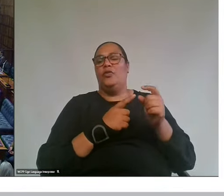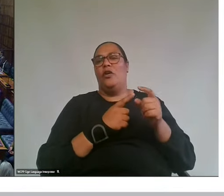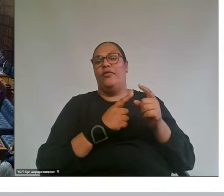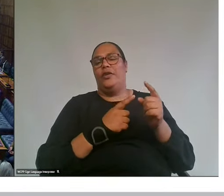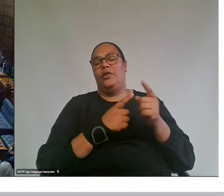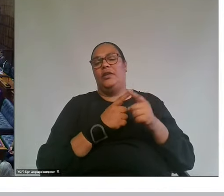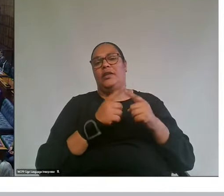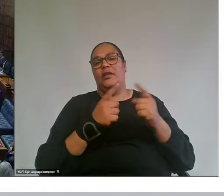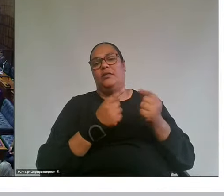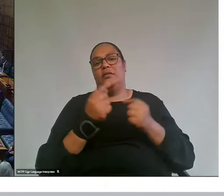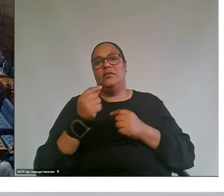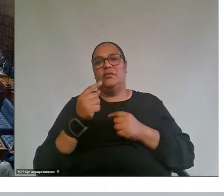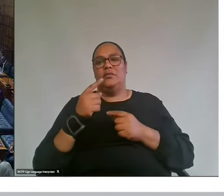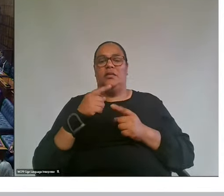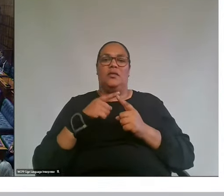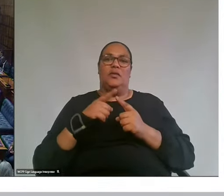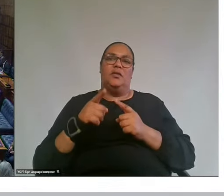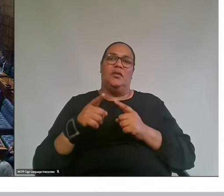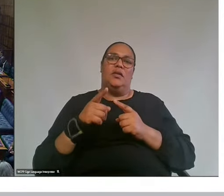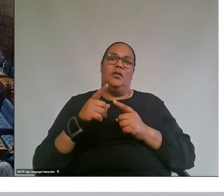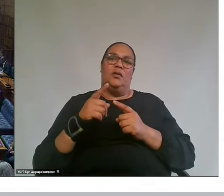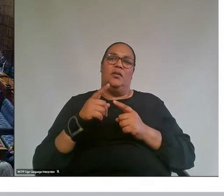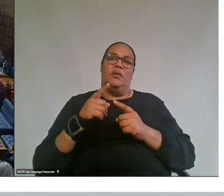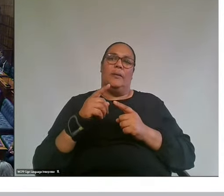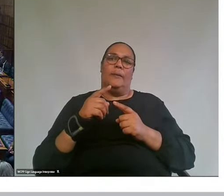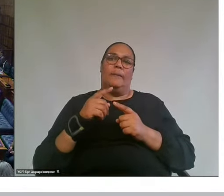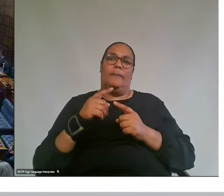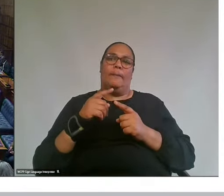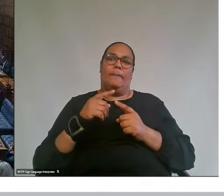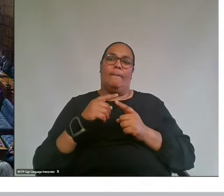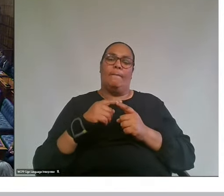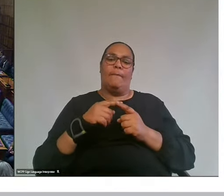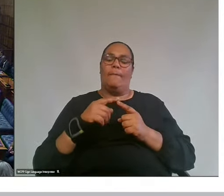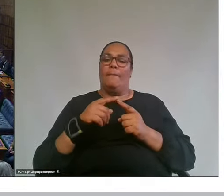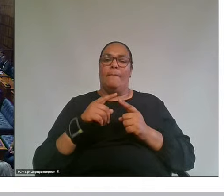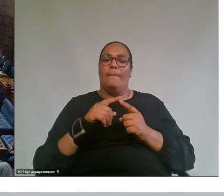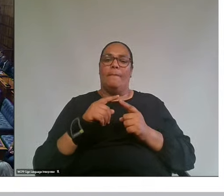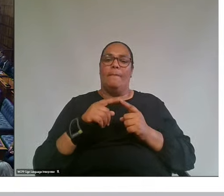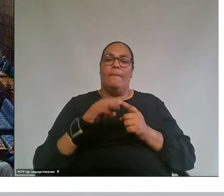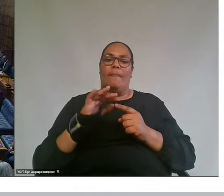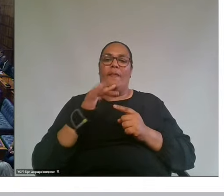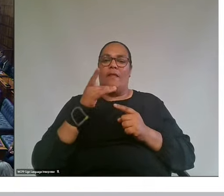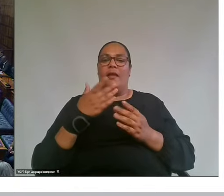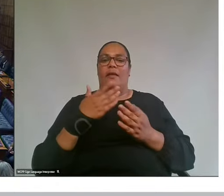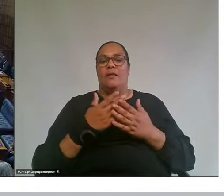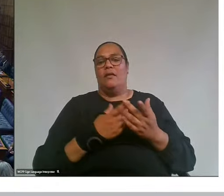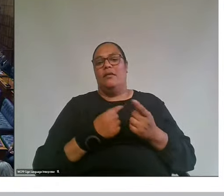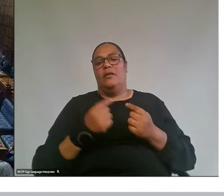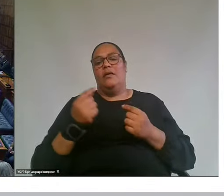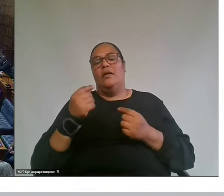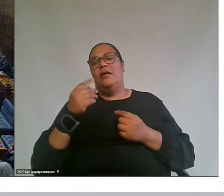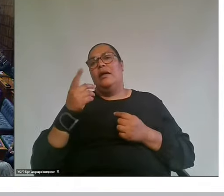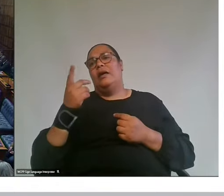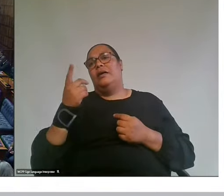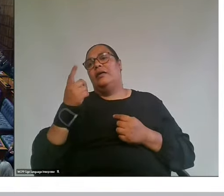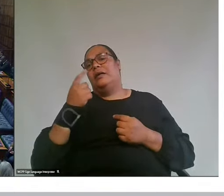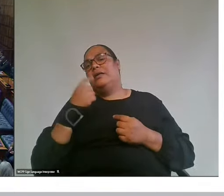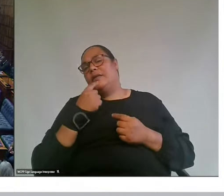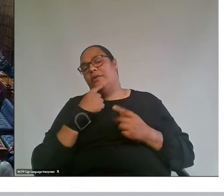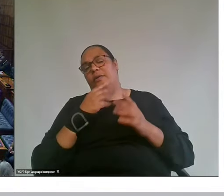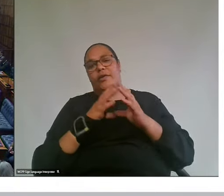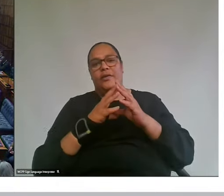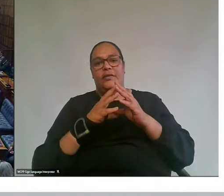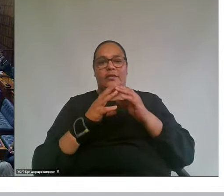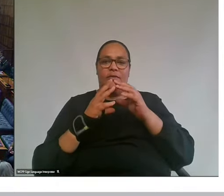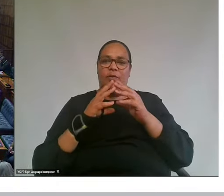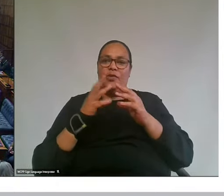within our strategy uh uh uh um procurement can be EAS and enabl especially for your for your for your smaller ended